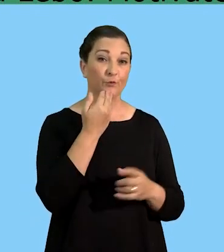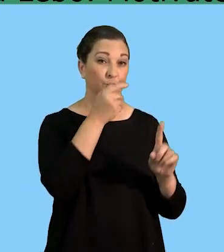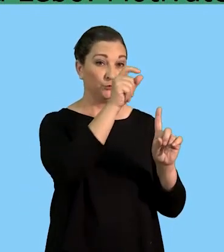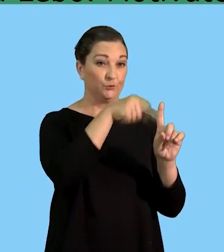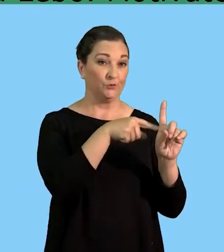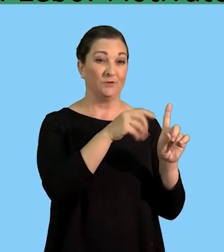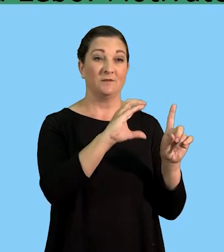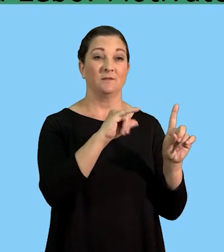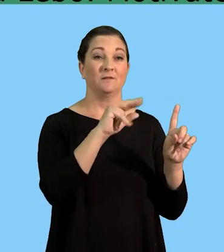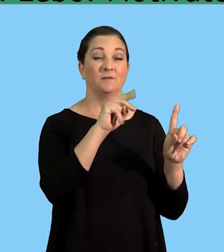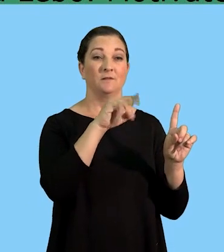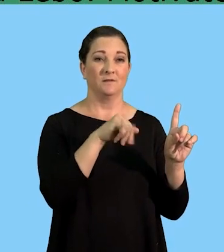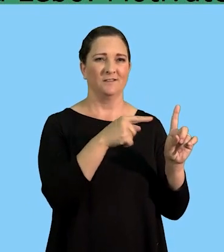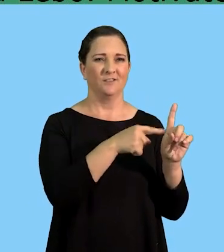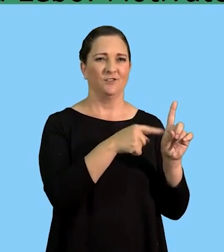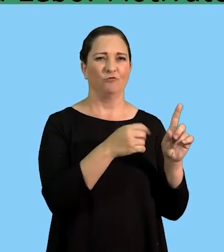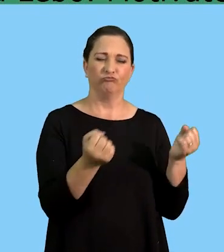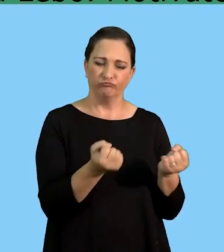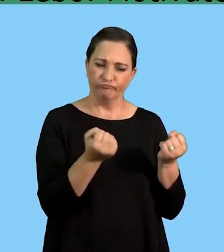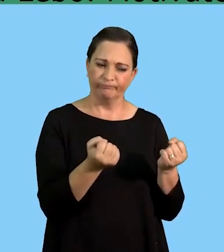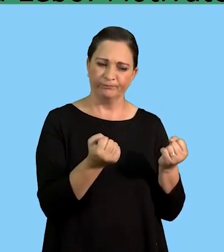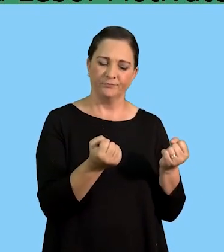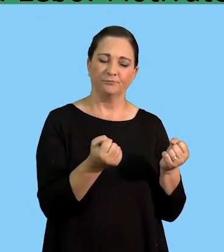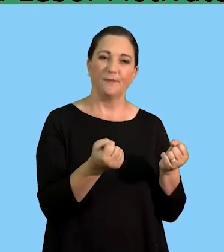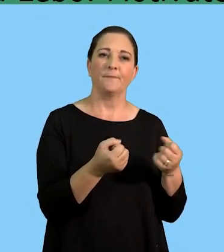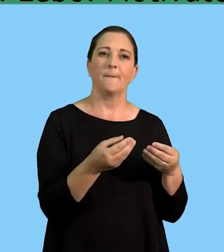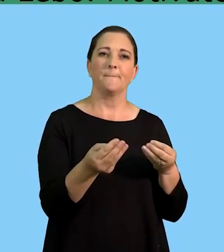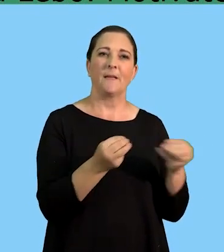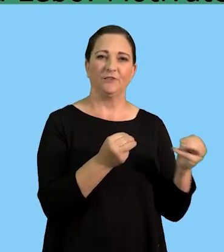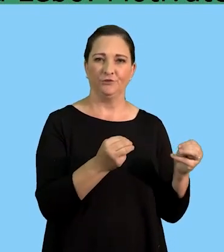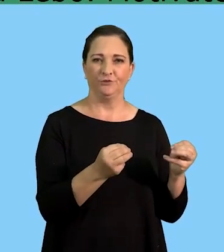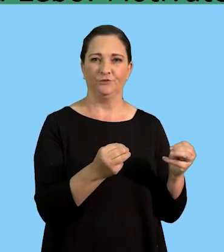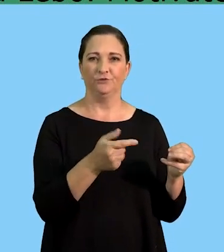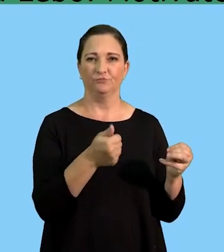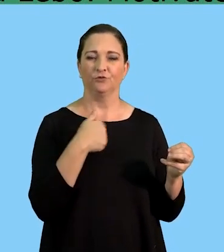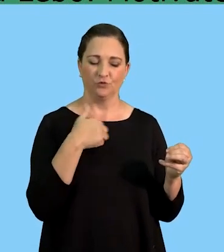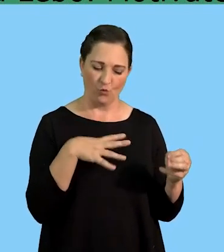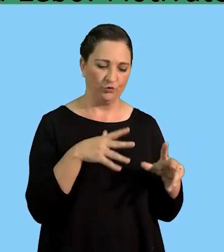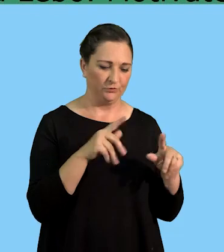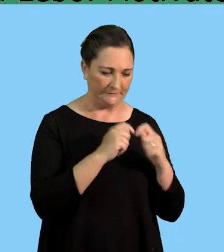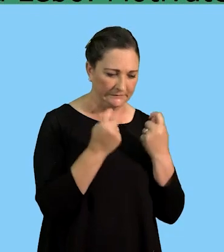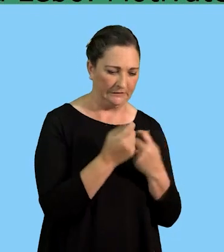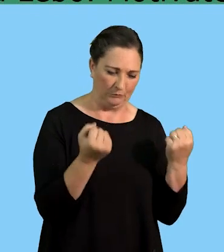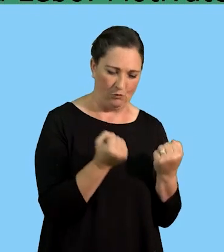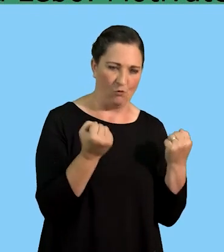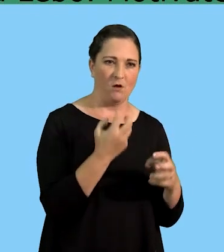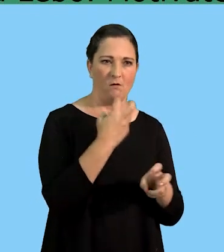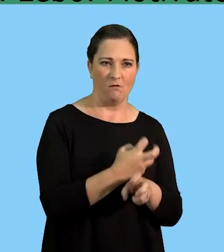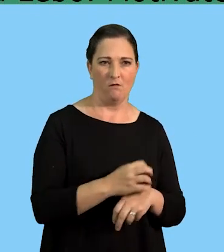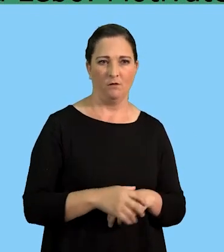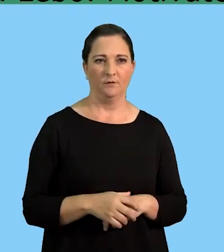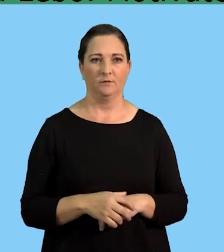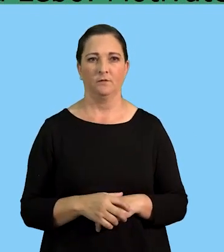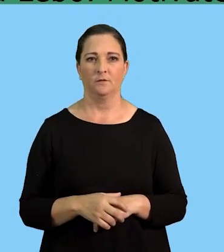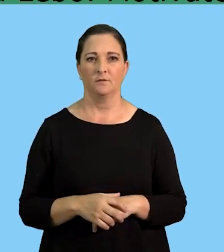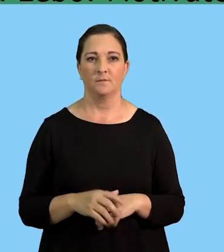who meet targets. Tom, the marketing manager, uses charm to influence his team to work hard. Lebu,